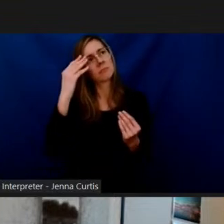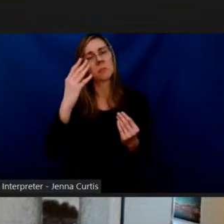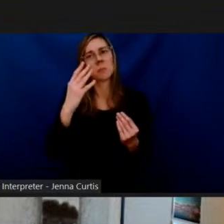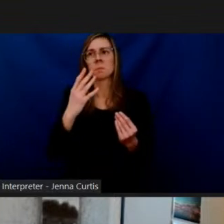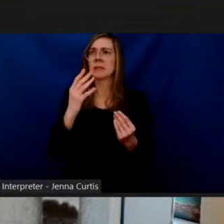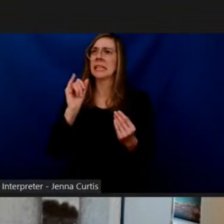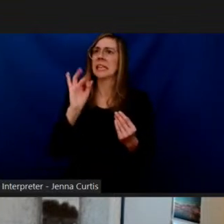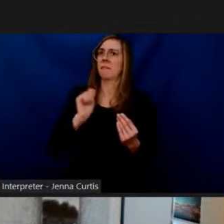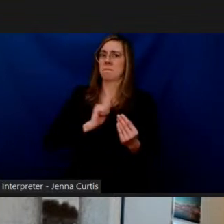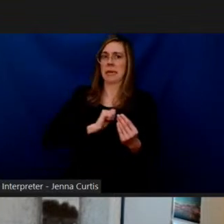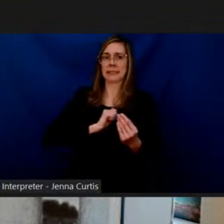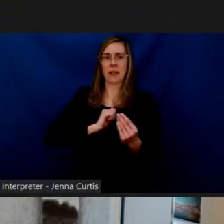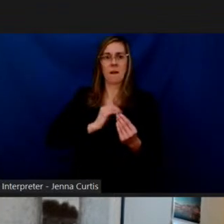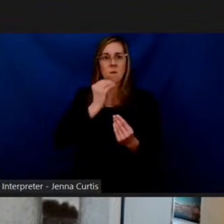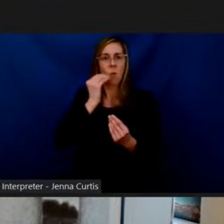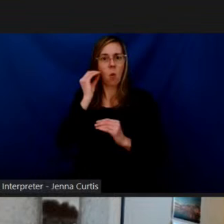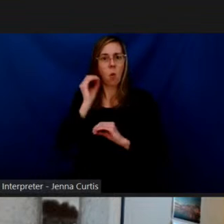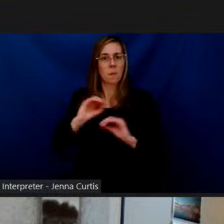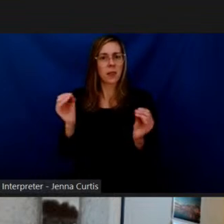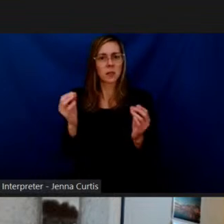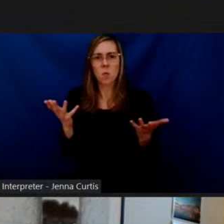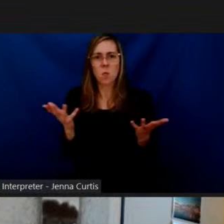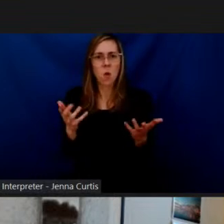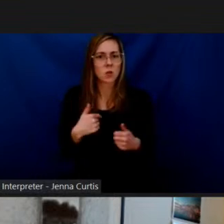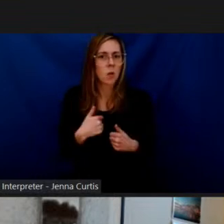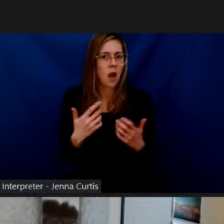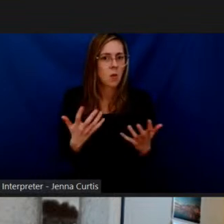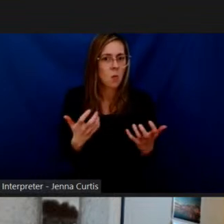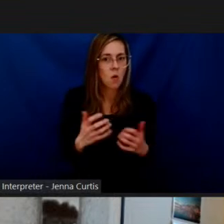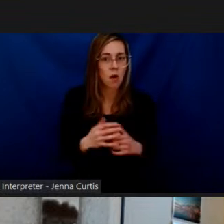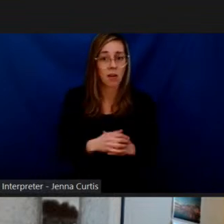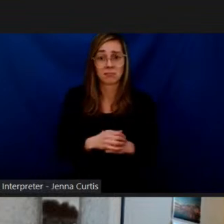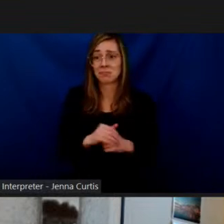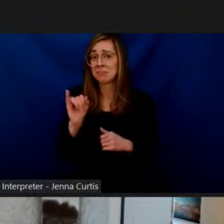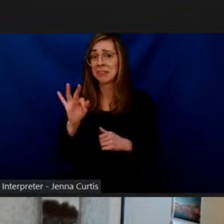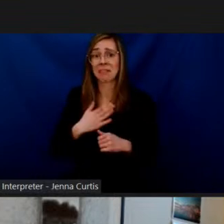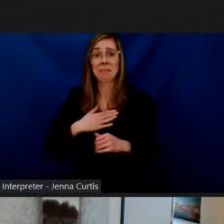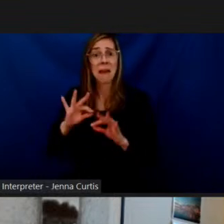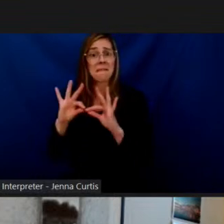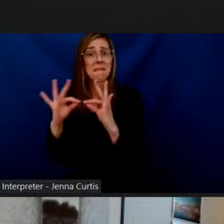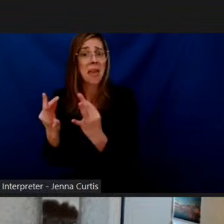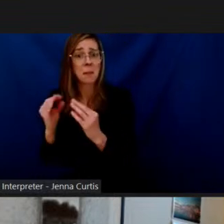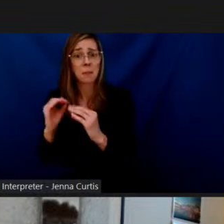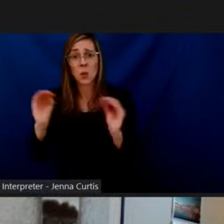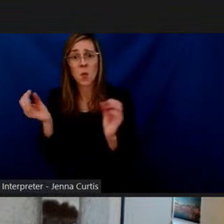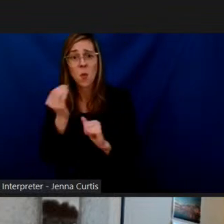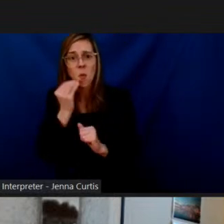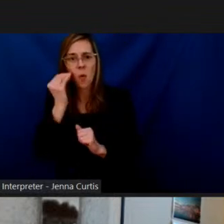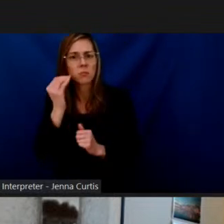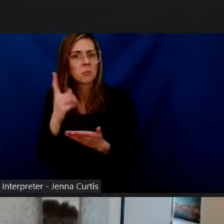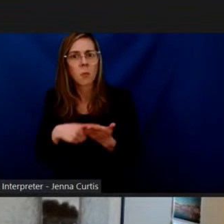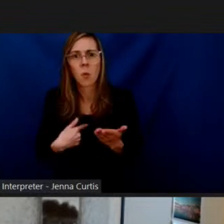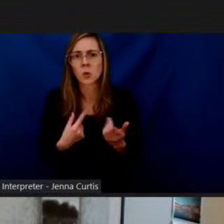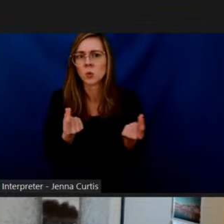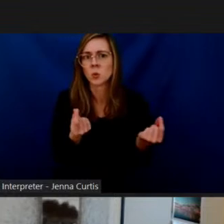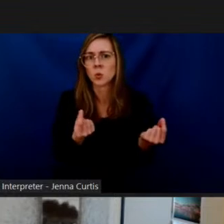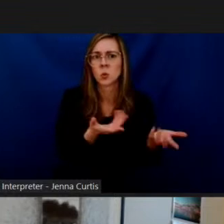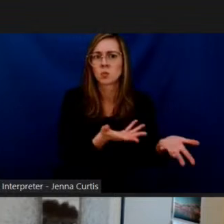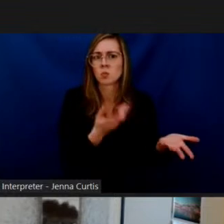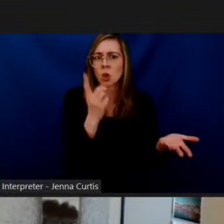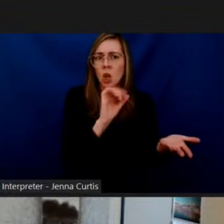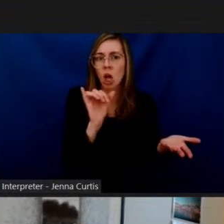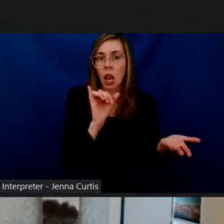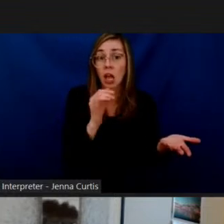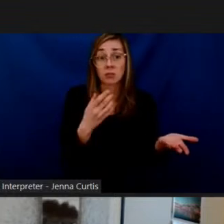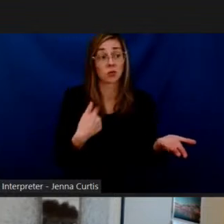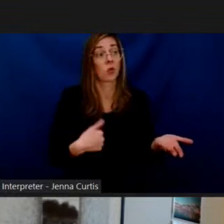if they were in this situation? And working with every resource you have to really create a welcoming place where people